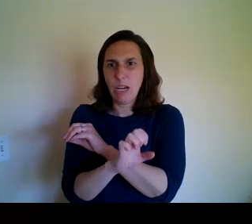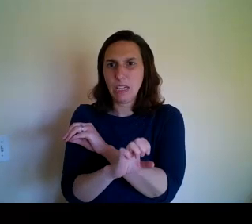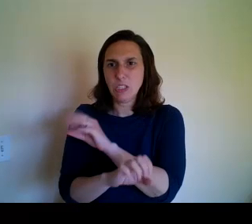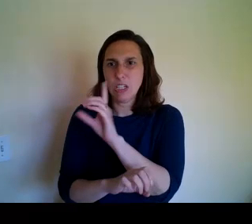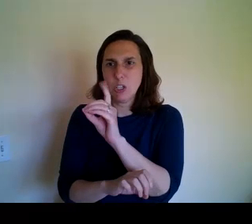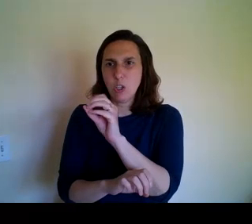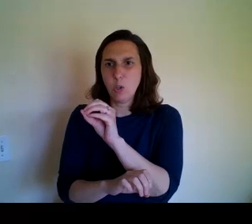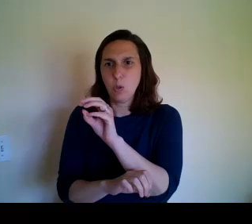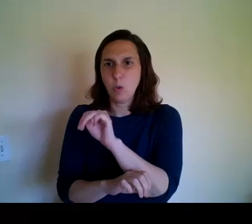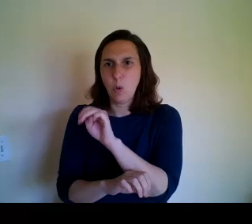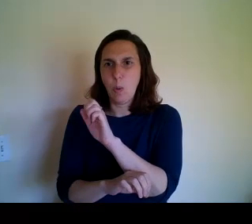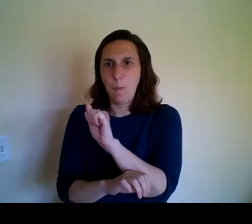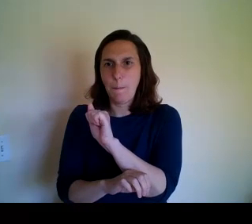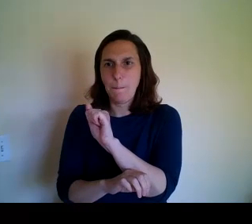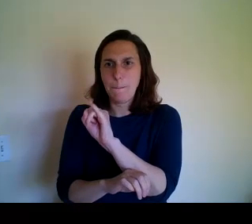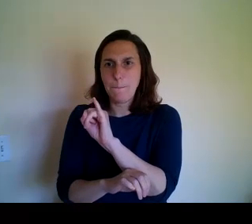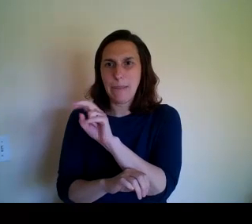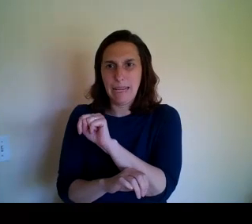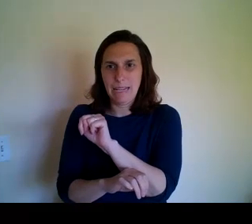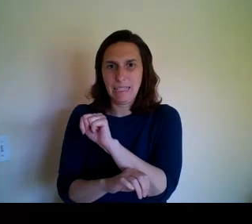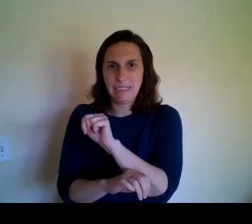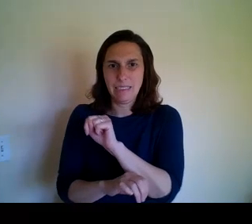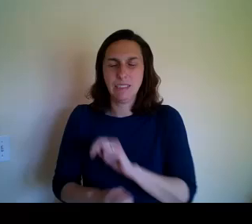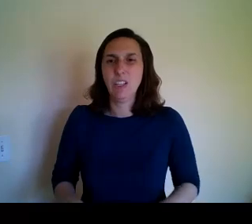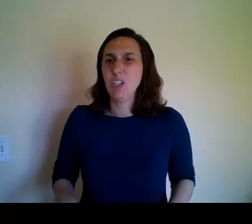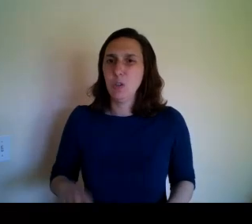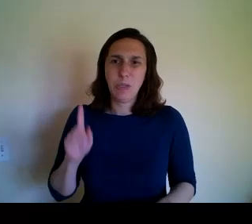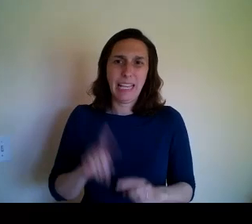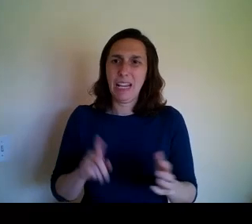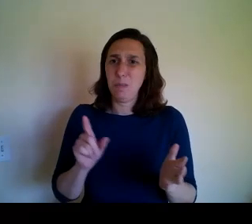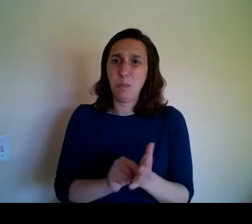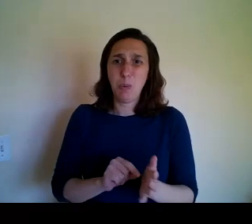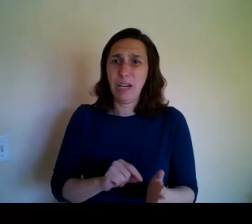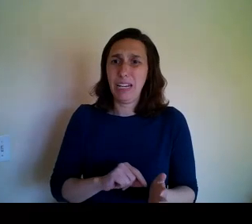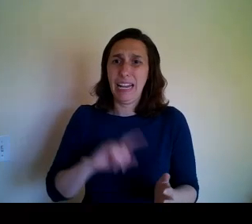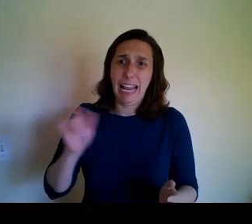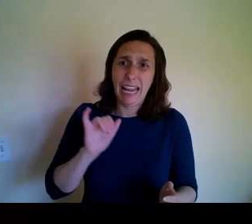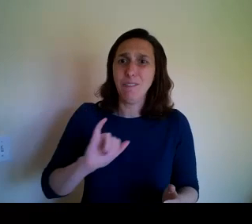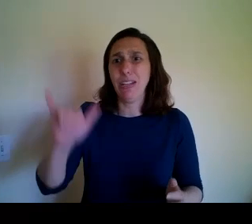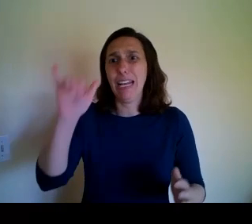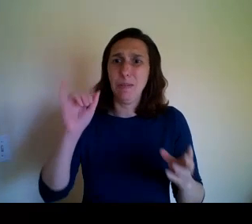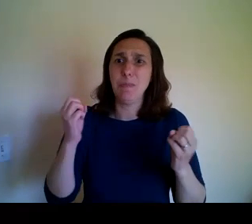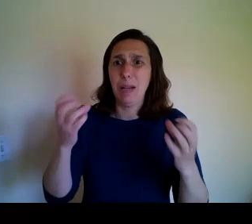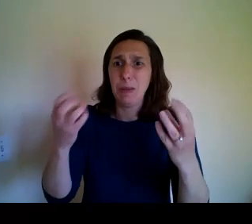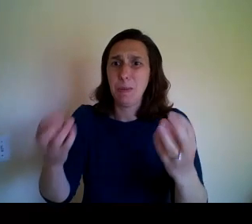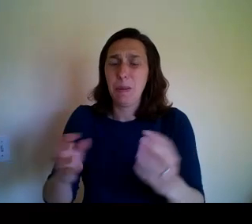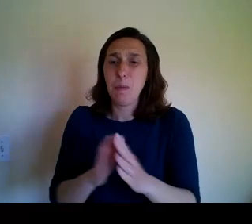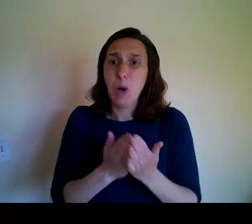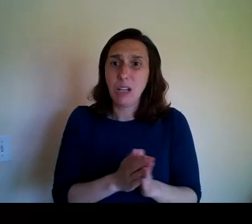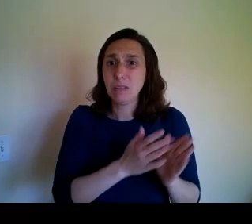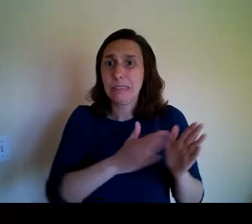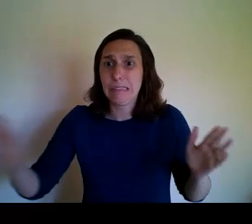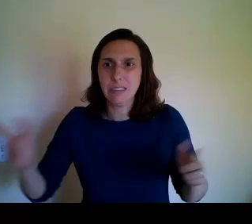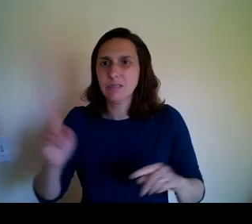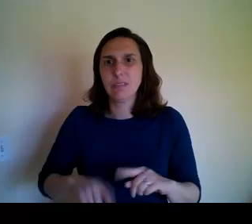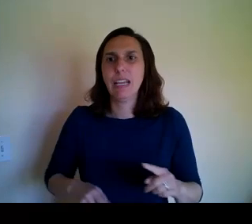Because of that, we can't print infinite books yet. The internet's getting us there, but we can't. And